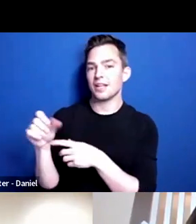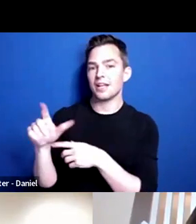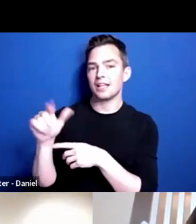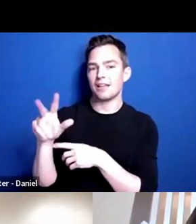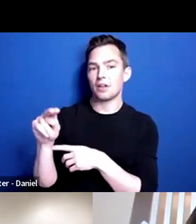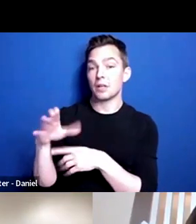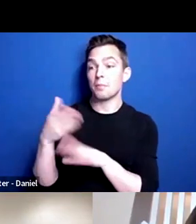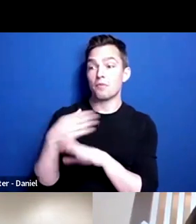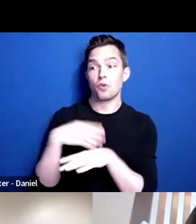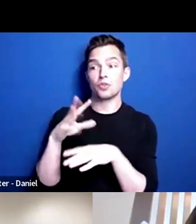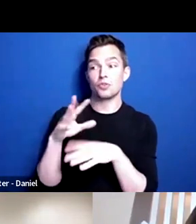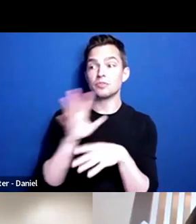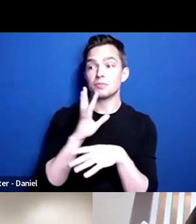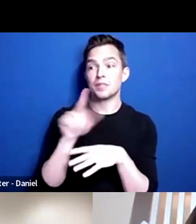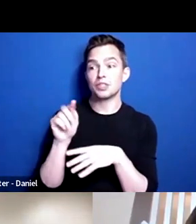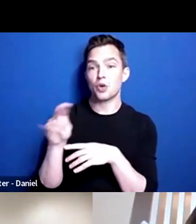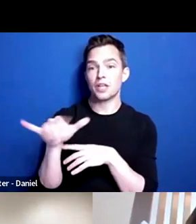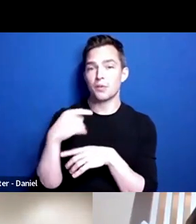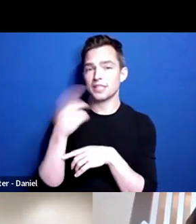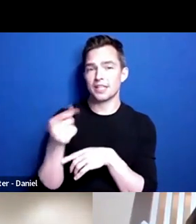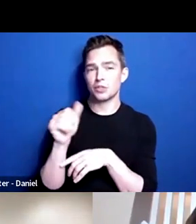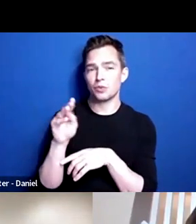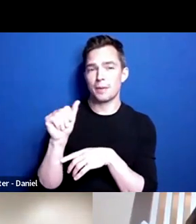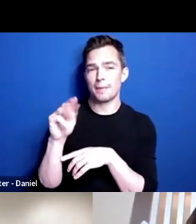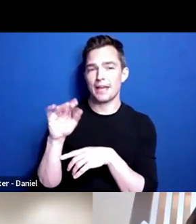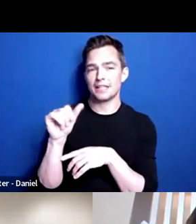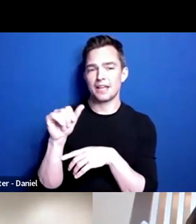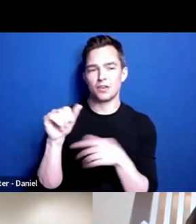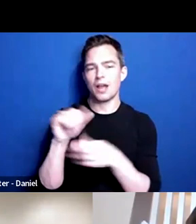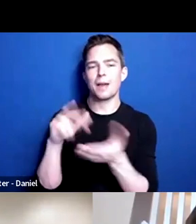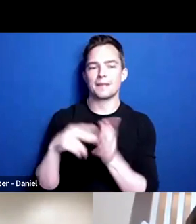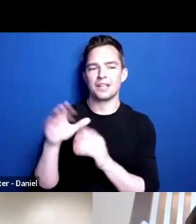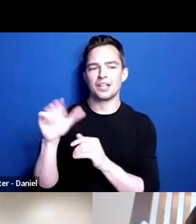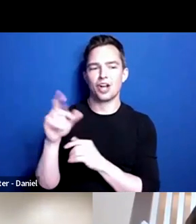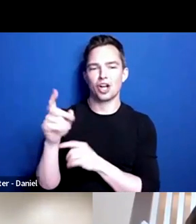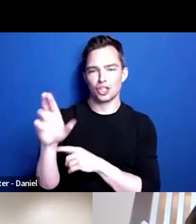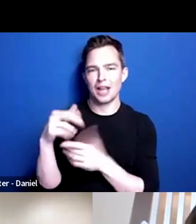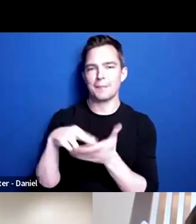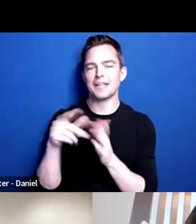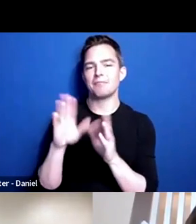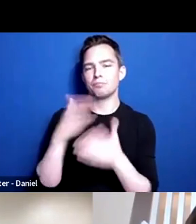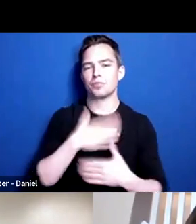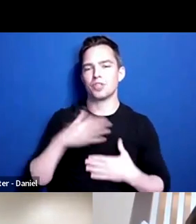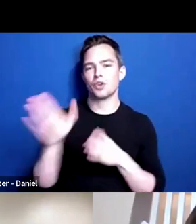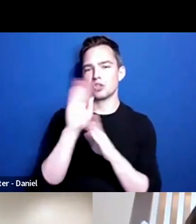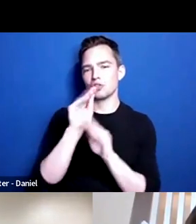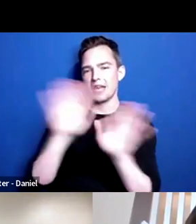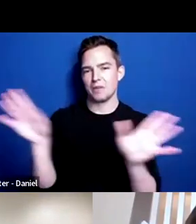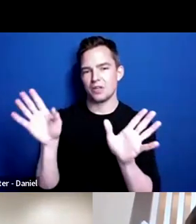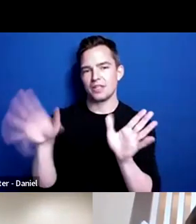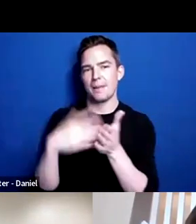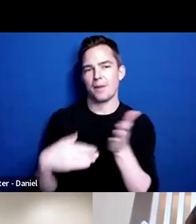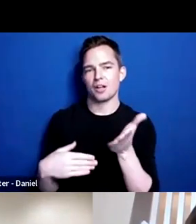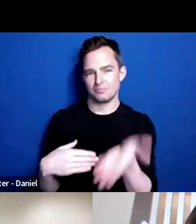go, Tony, I just want to say to you, Amanda, Carter, I so appreciate your transparency in that piece, right?